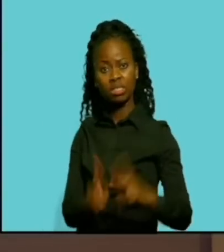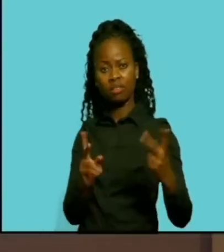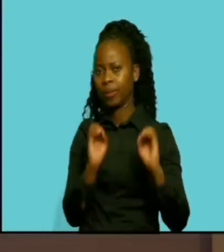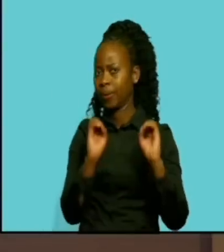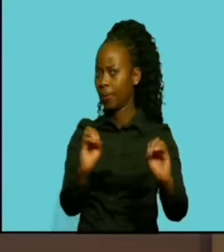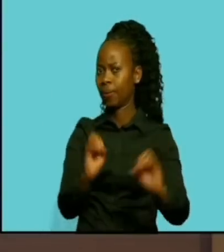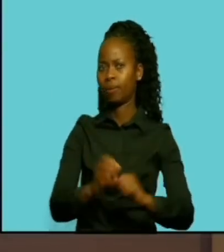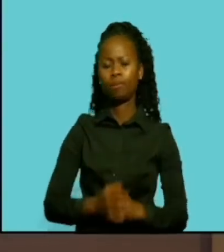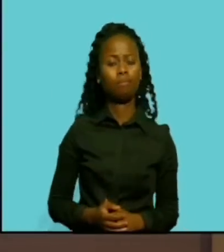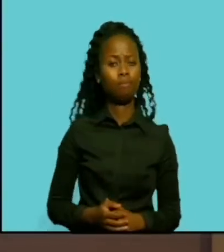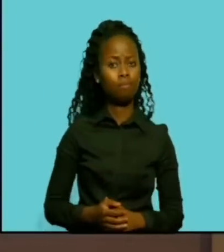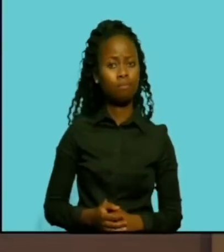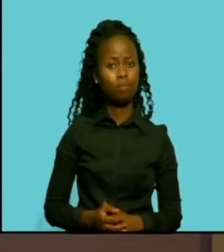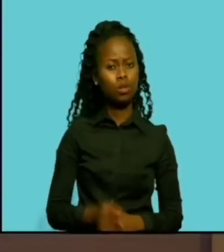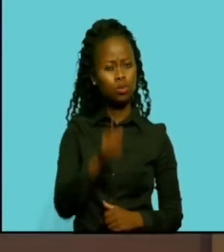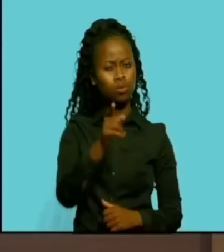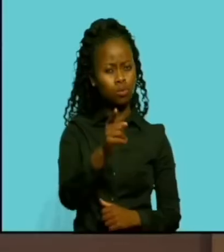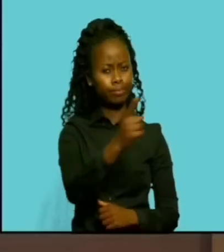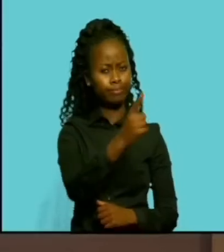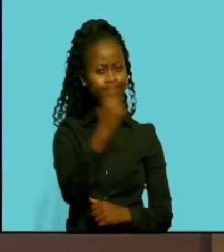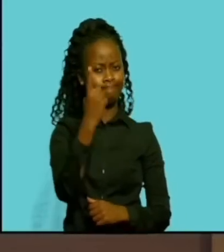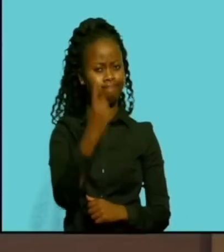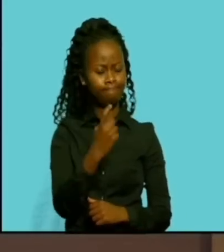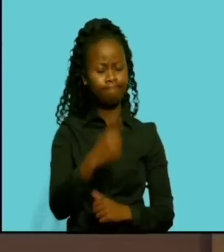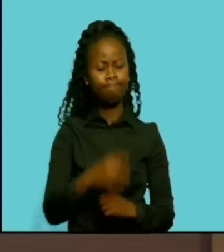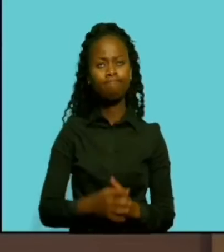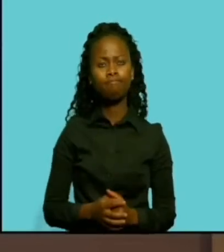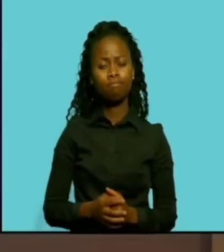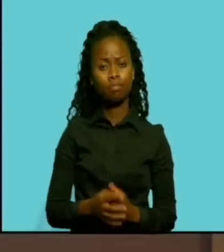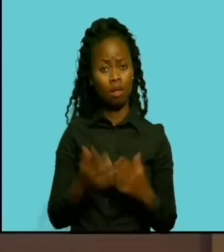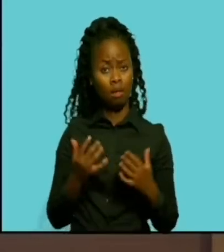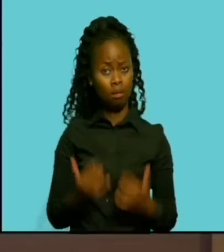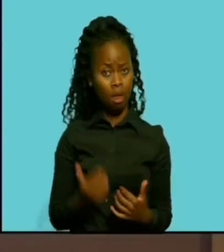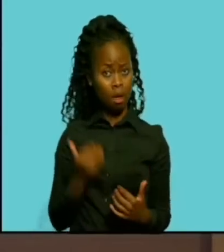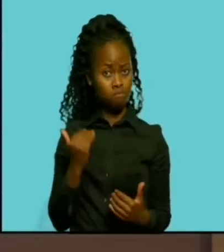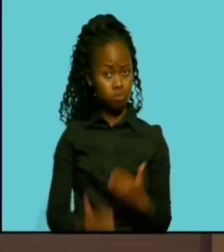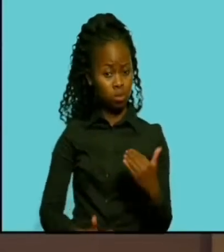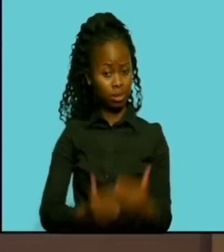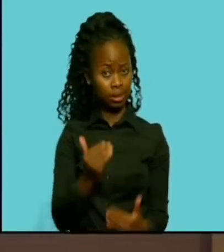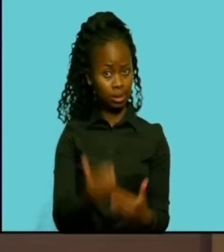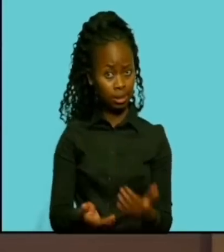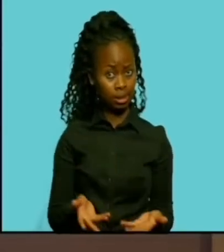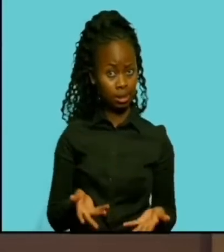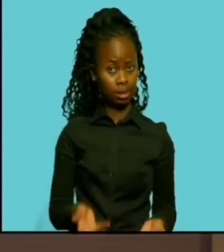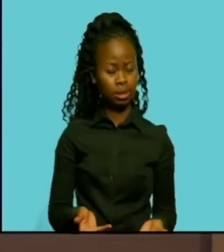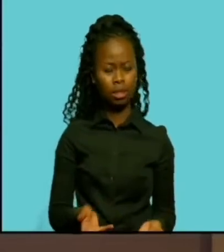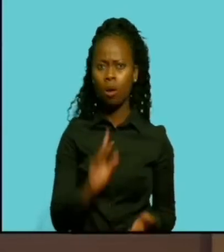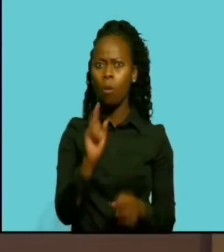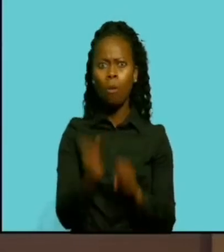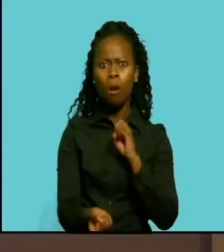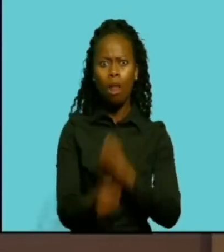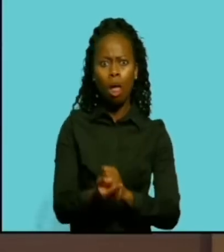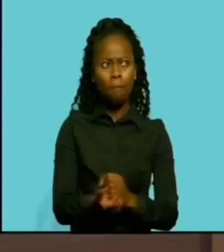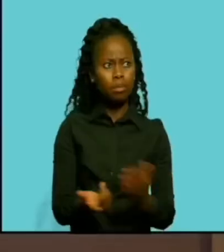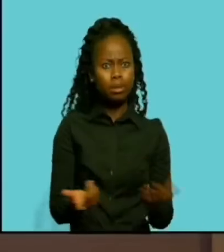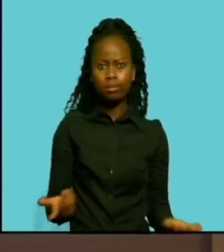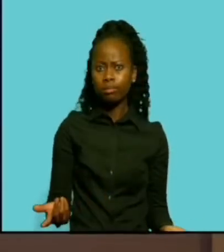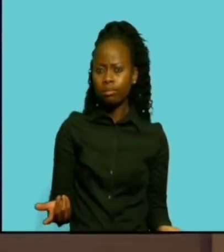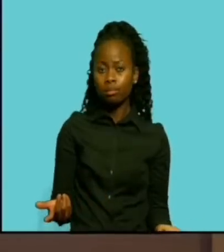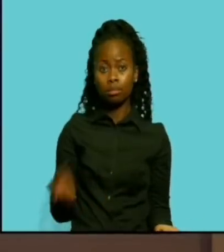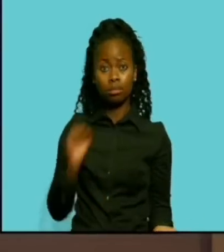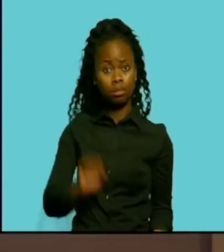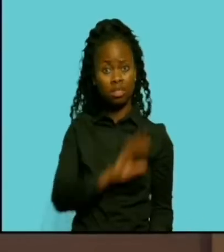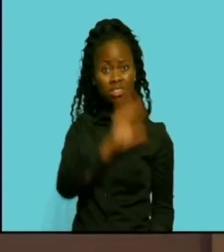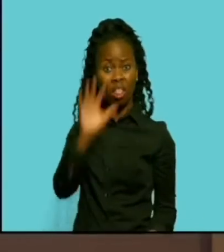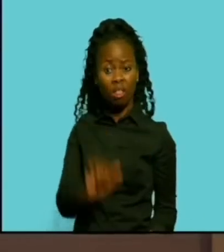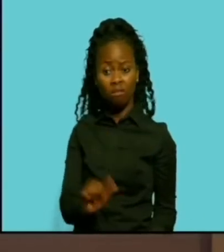then ask is, in this process, then what happens? Well, South Africa is a small open